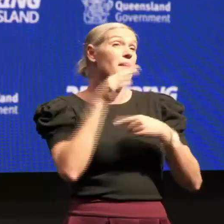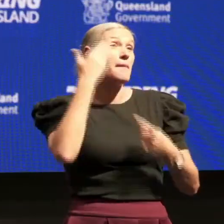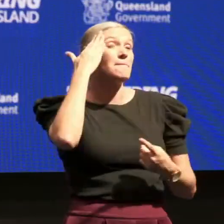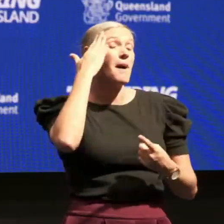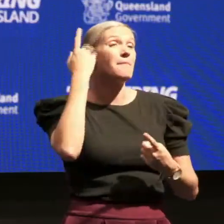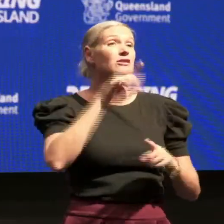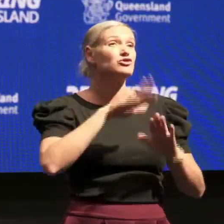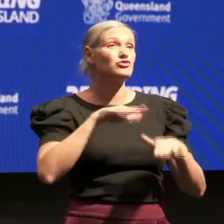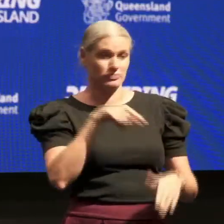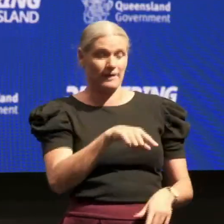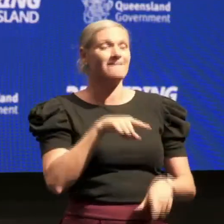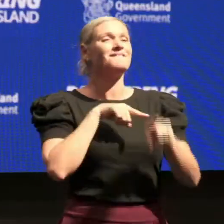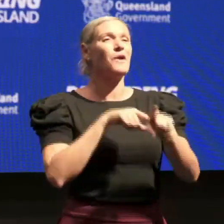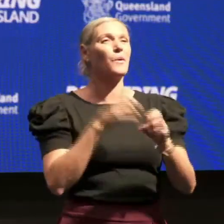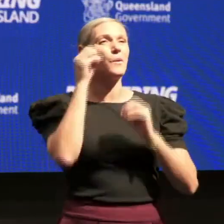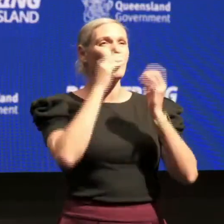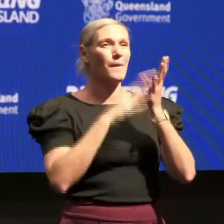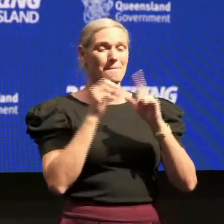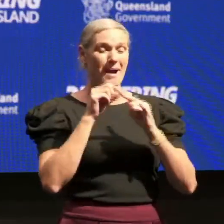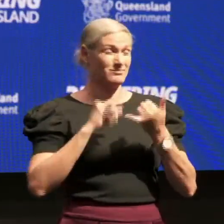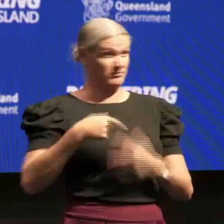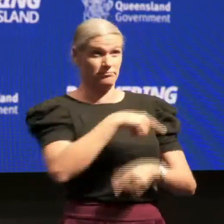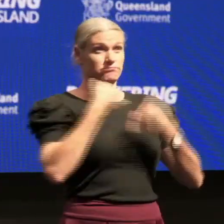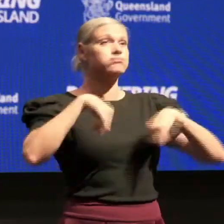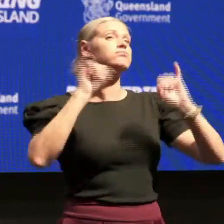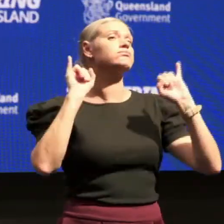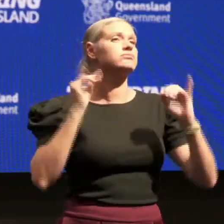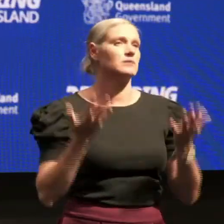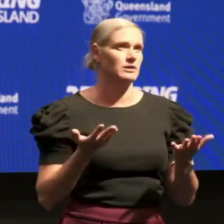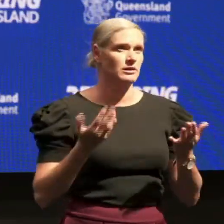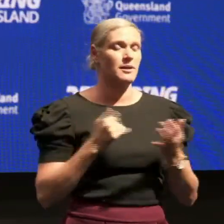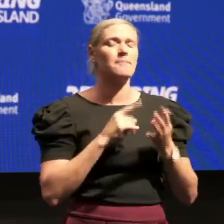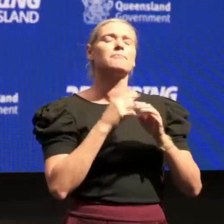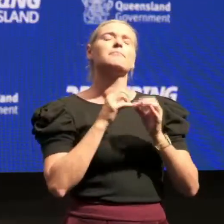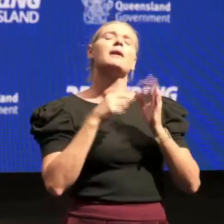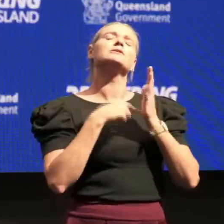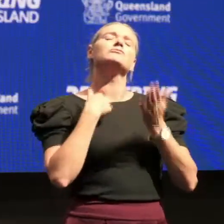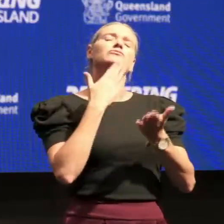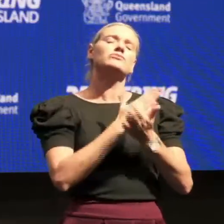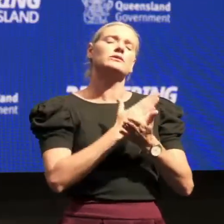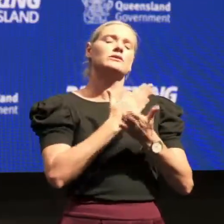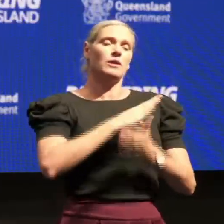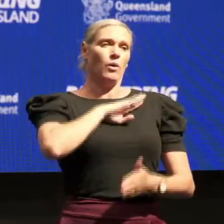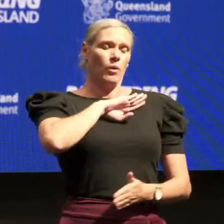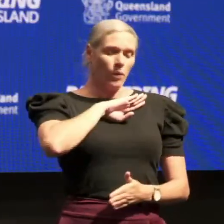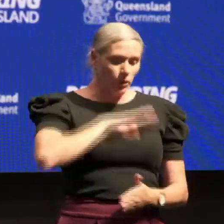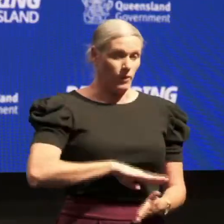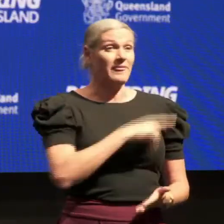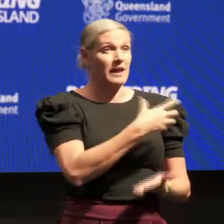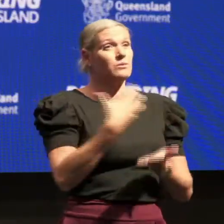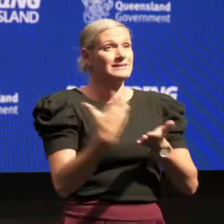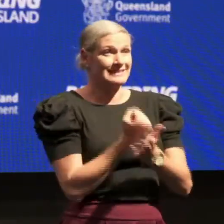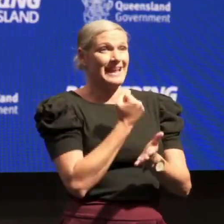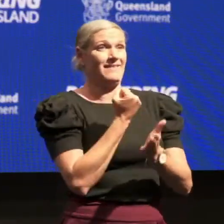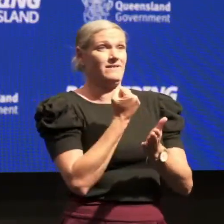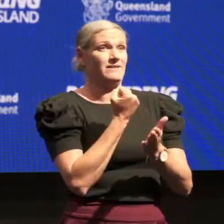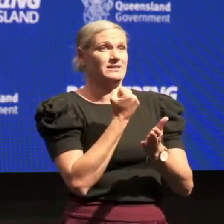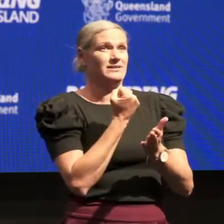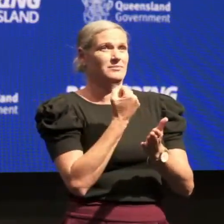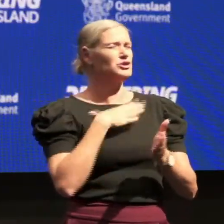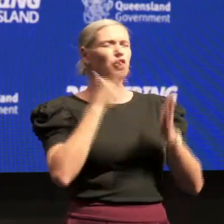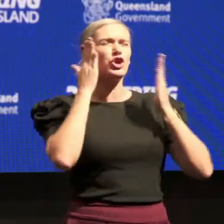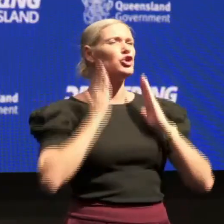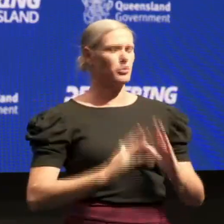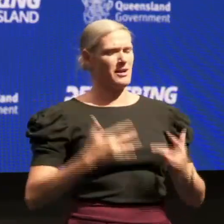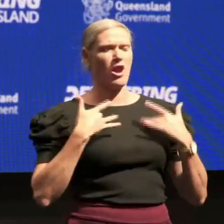her children, I'm just genuinely so thankful and grateful that they were able to get to safety. Human life is worth